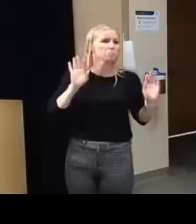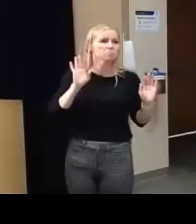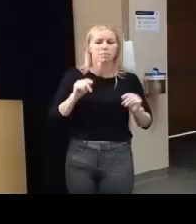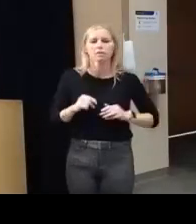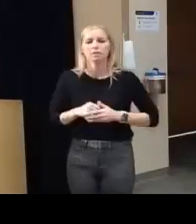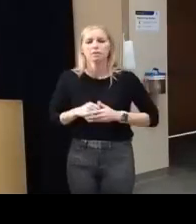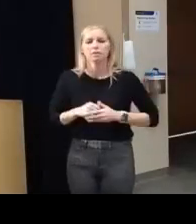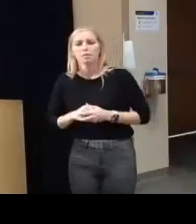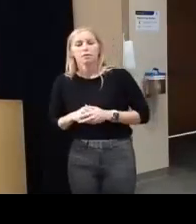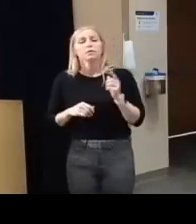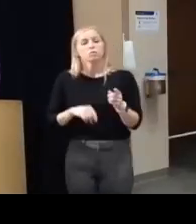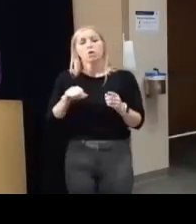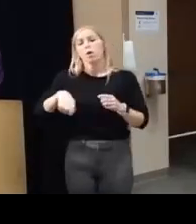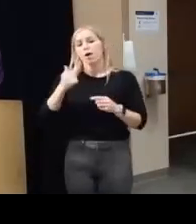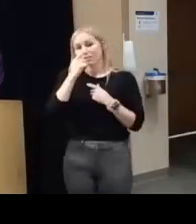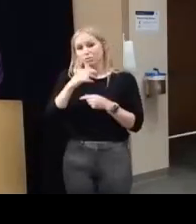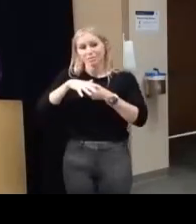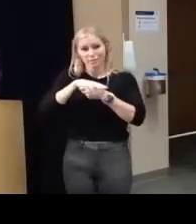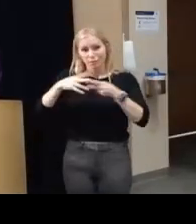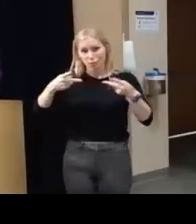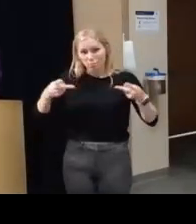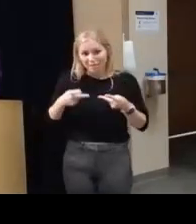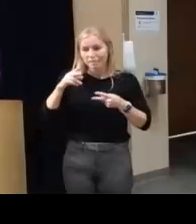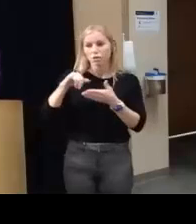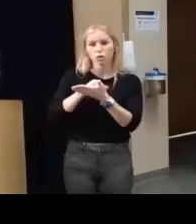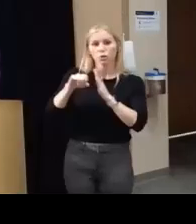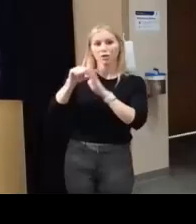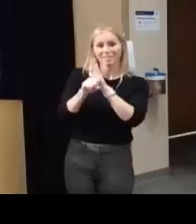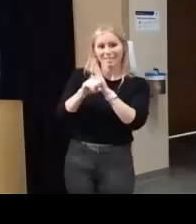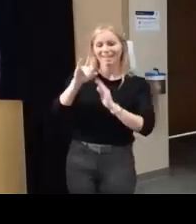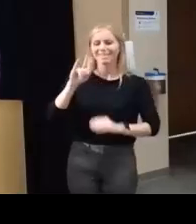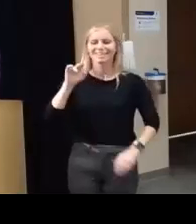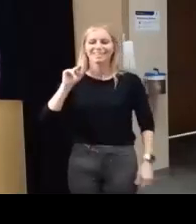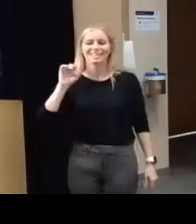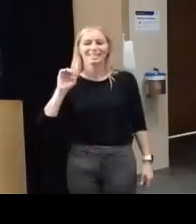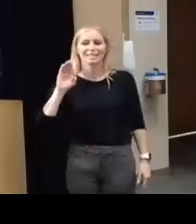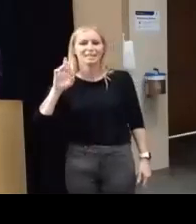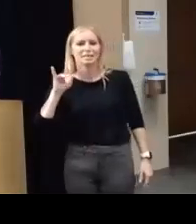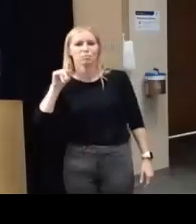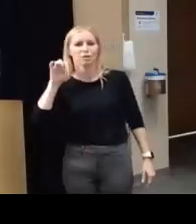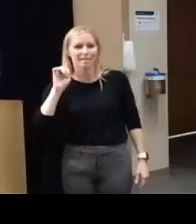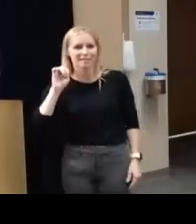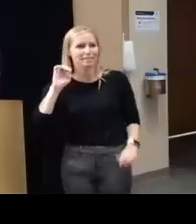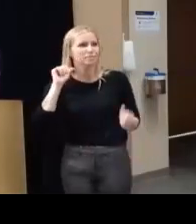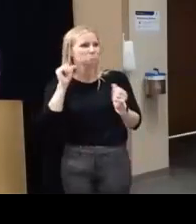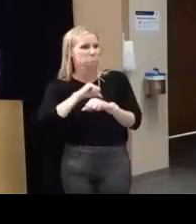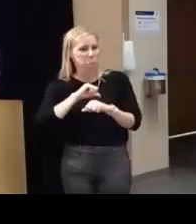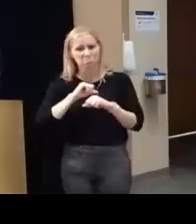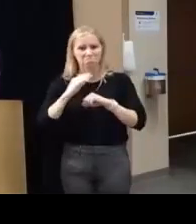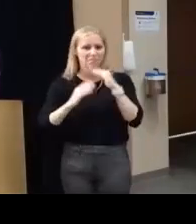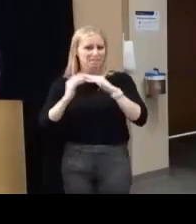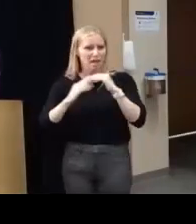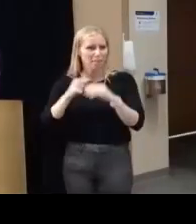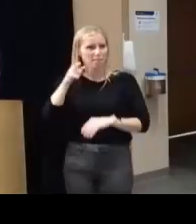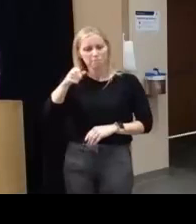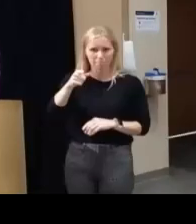the other interesting local place is the New York State Inebriate Asylum. This